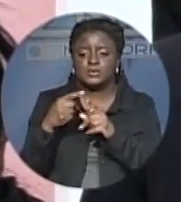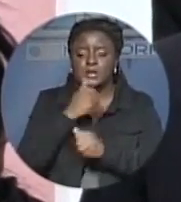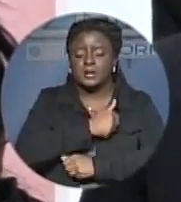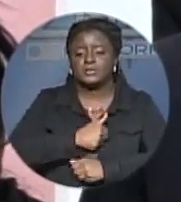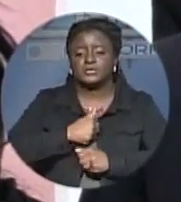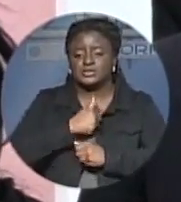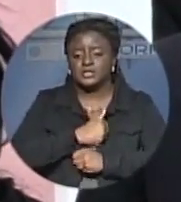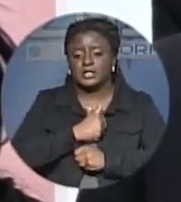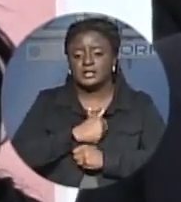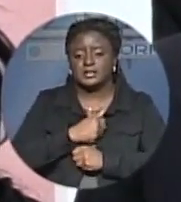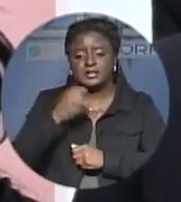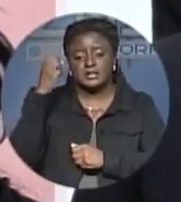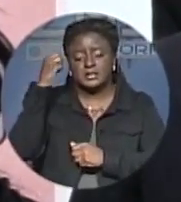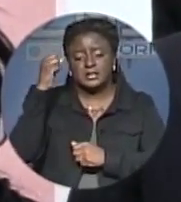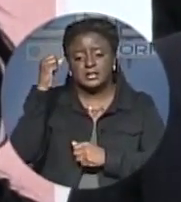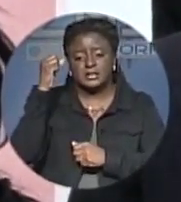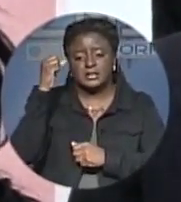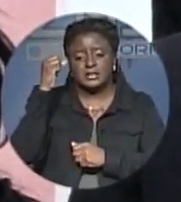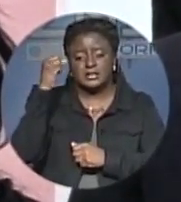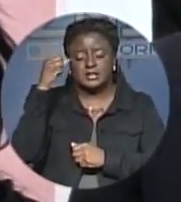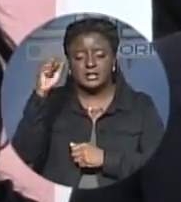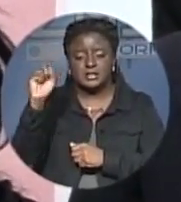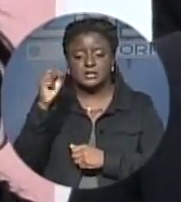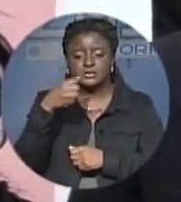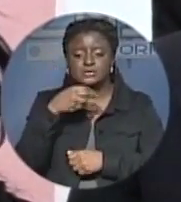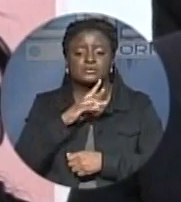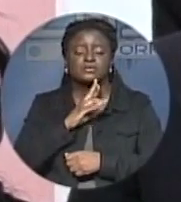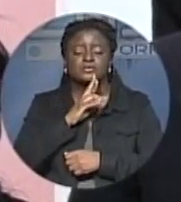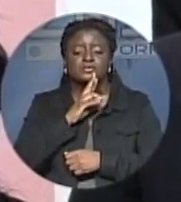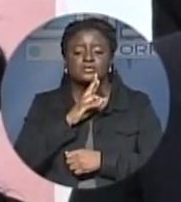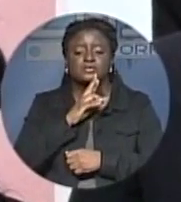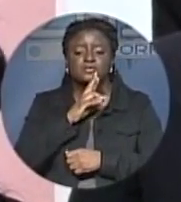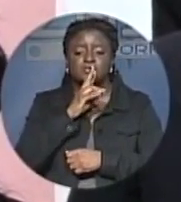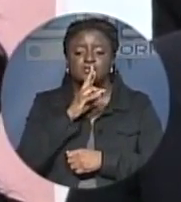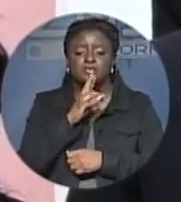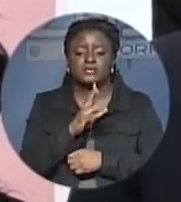his genuine commitment to service.